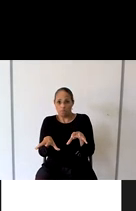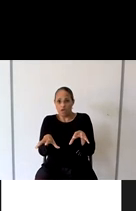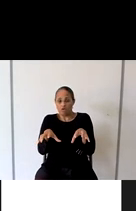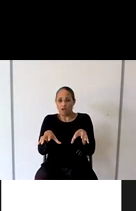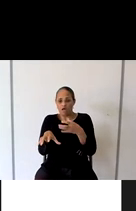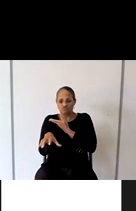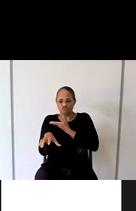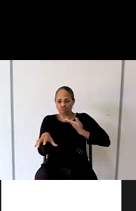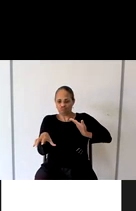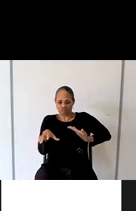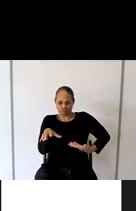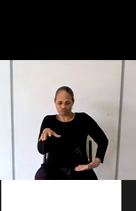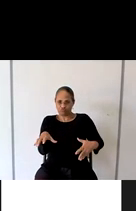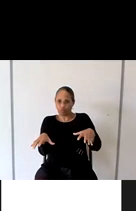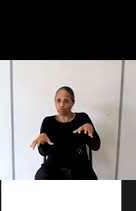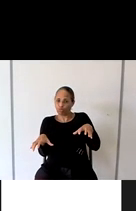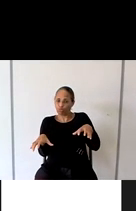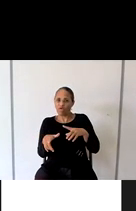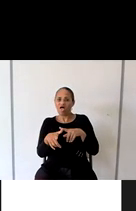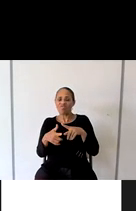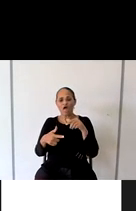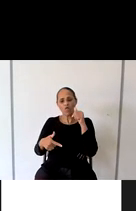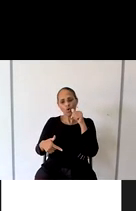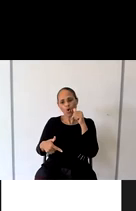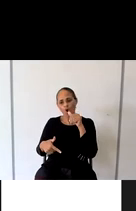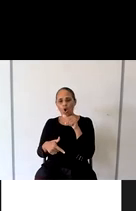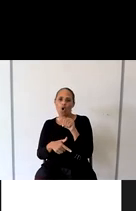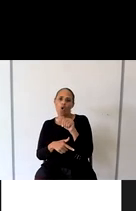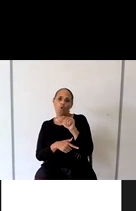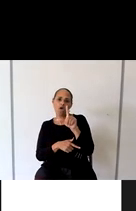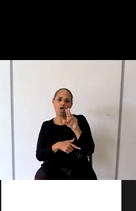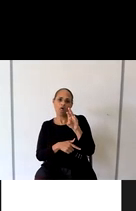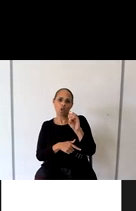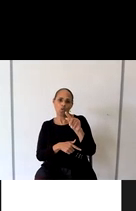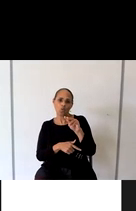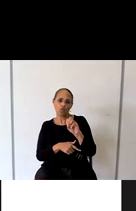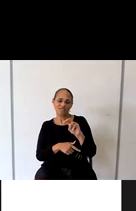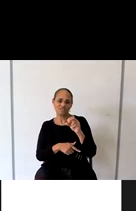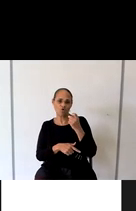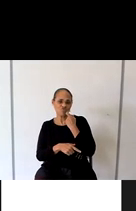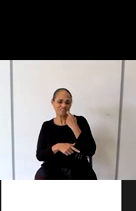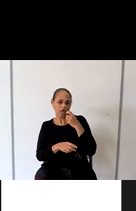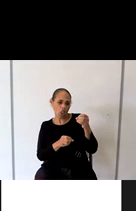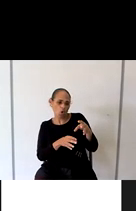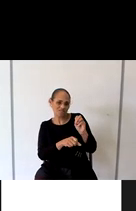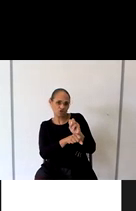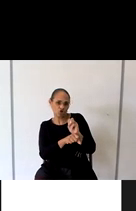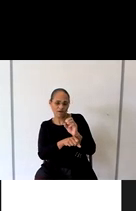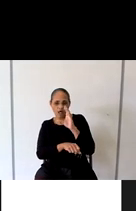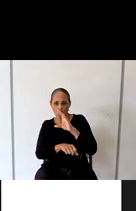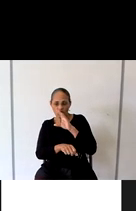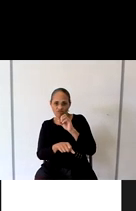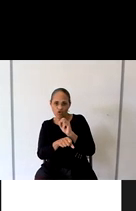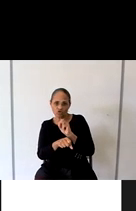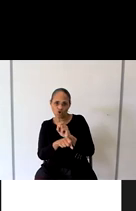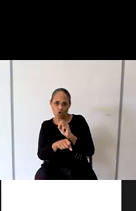down. And then the girl, Louise, is just recently lost her job, and she was looking for a job